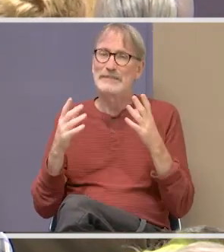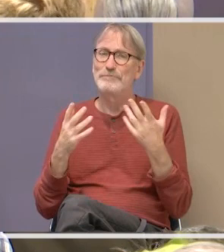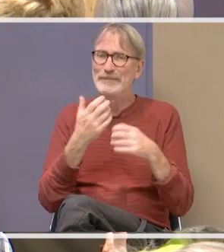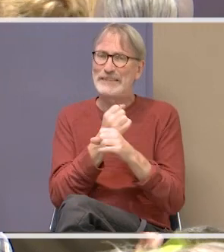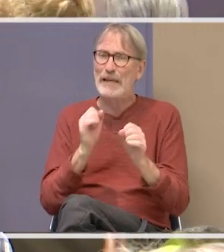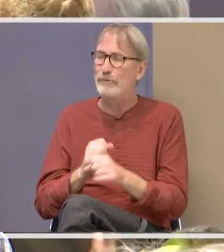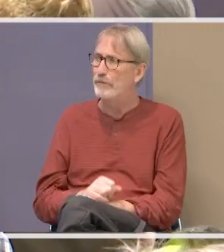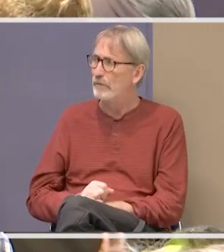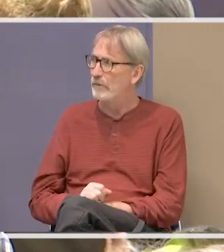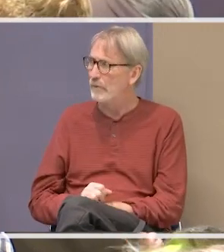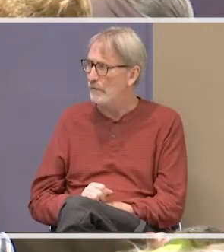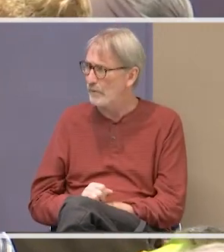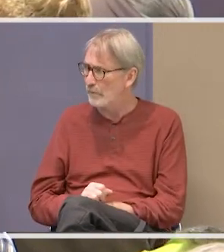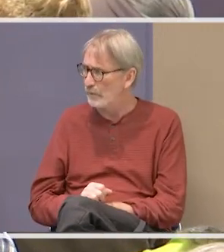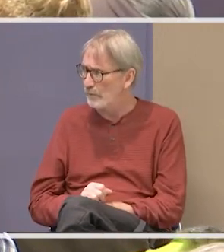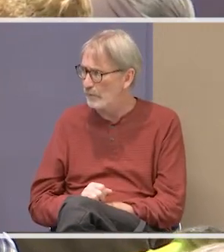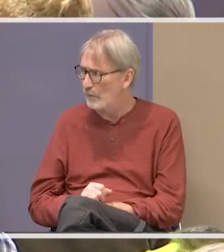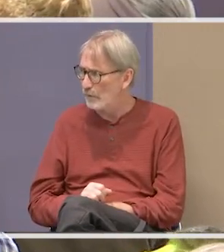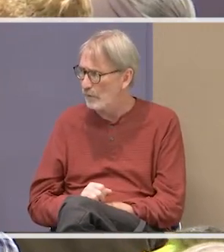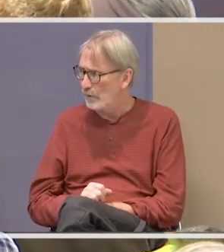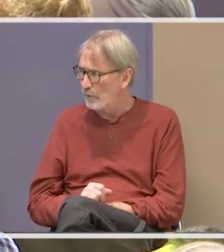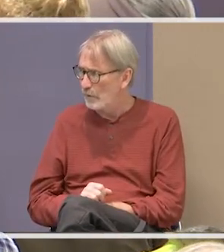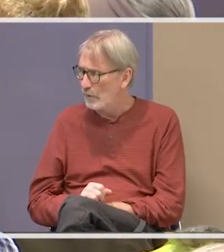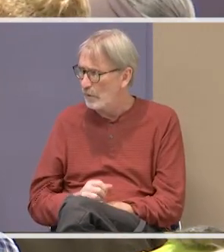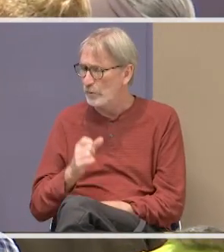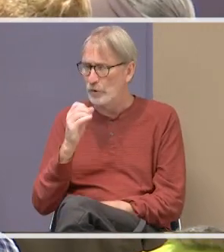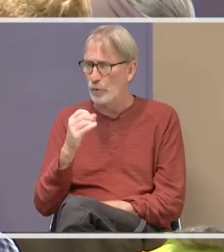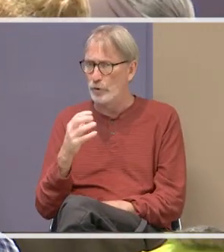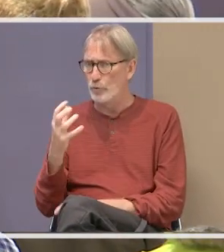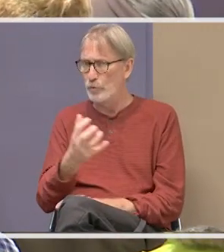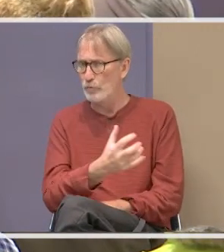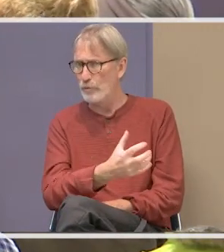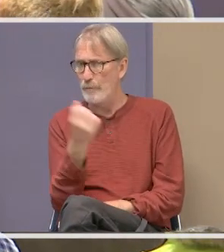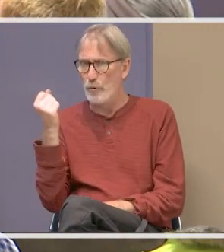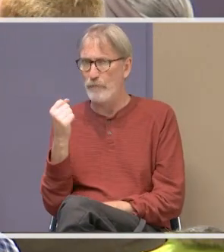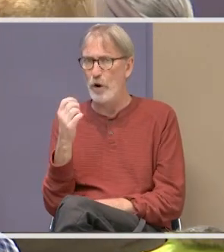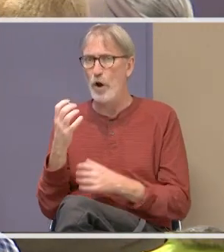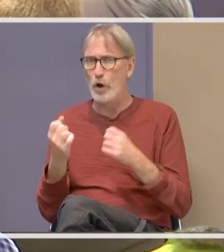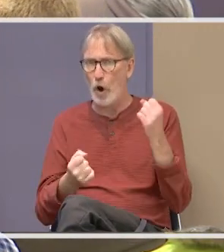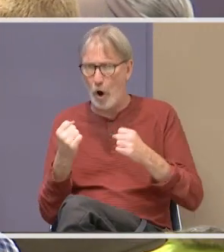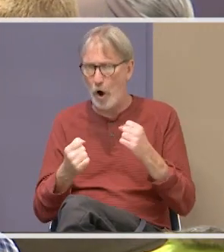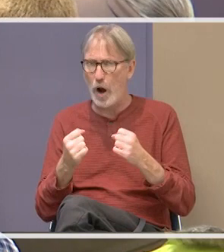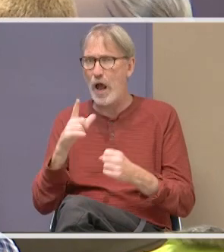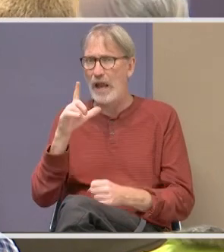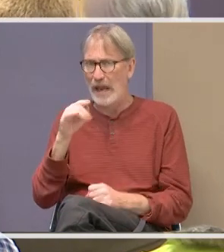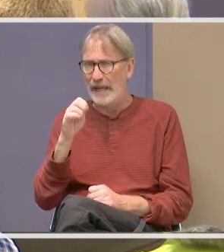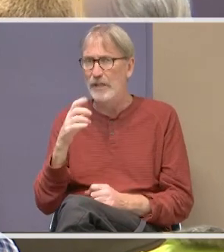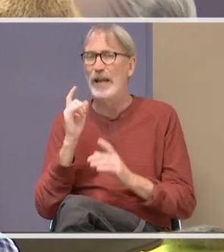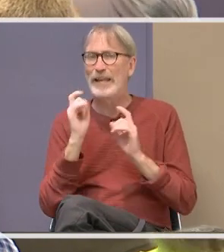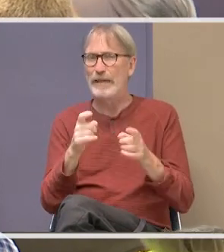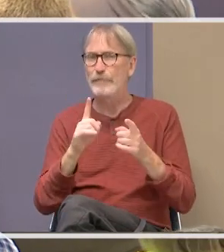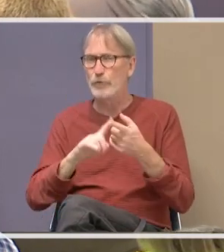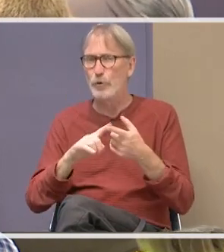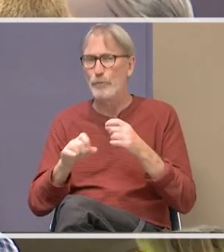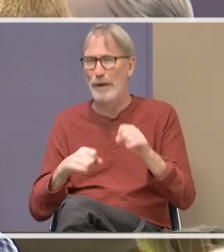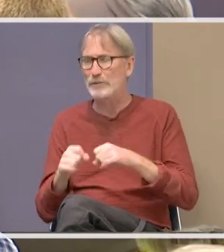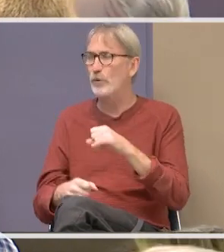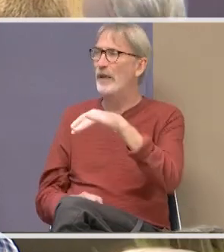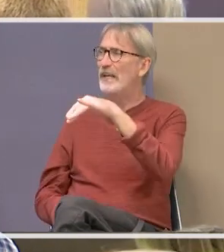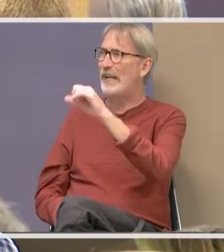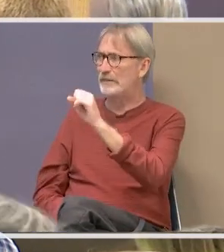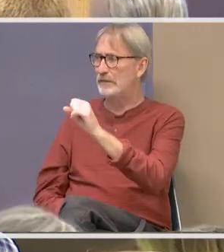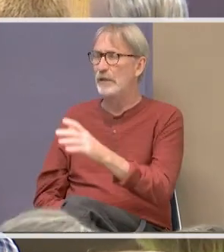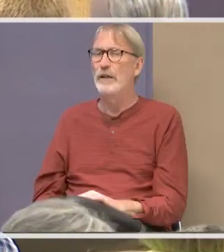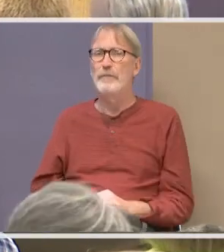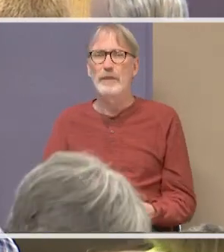So you're taking a car lane away in deference to bicycles. Correct. But the one thing I